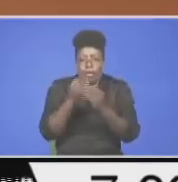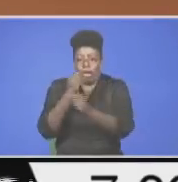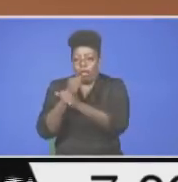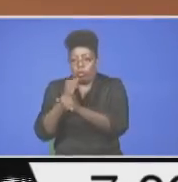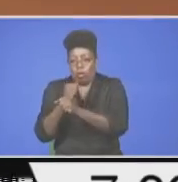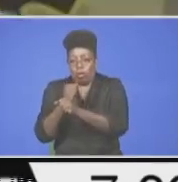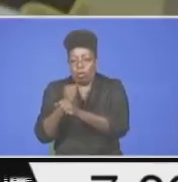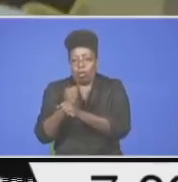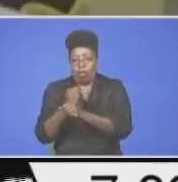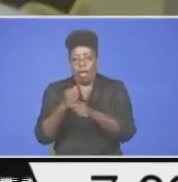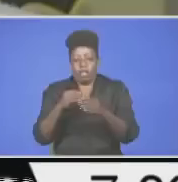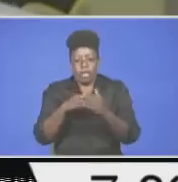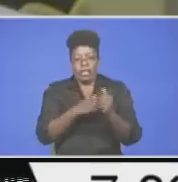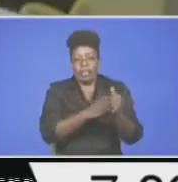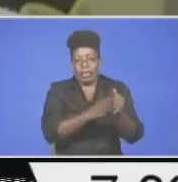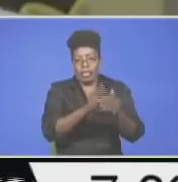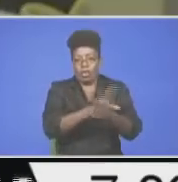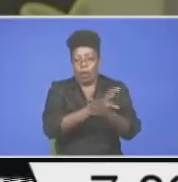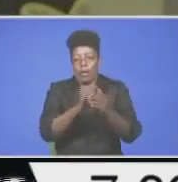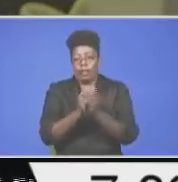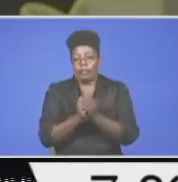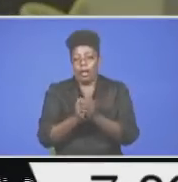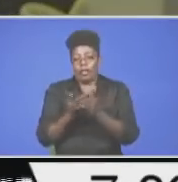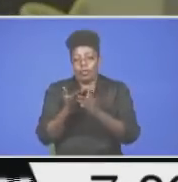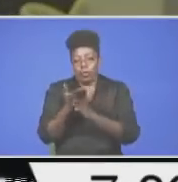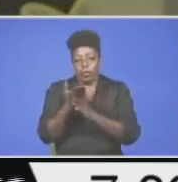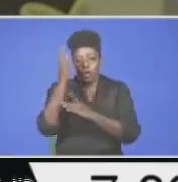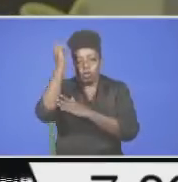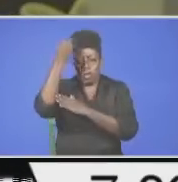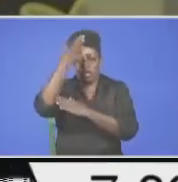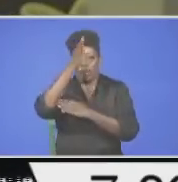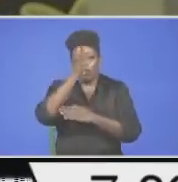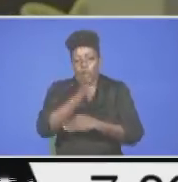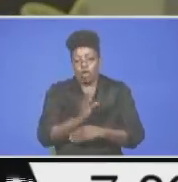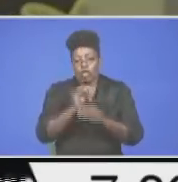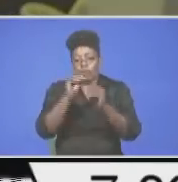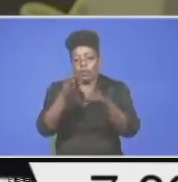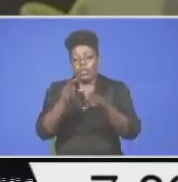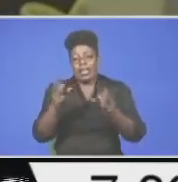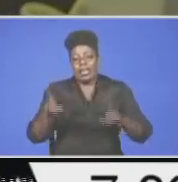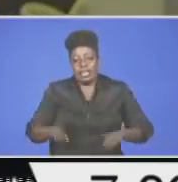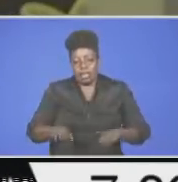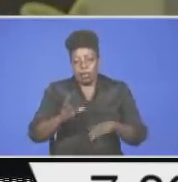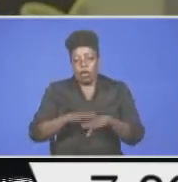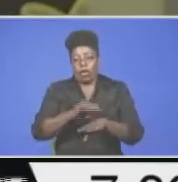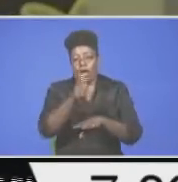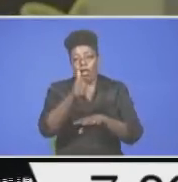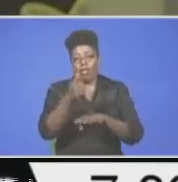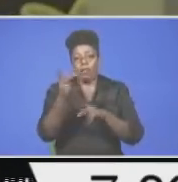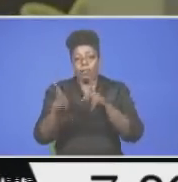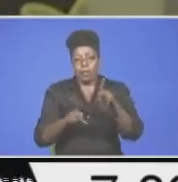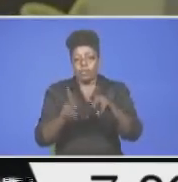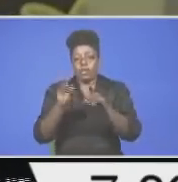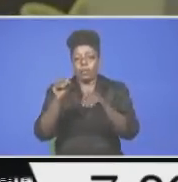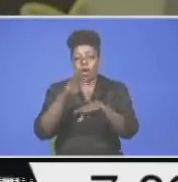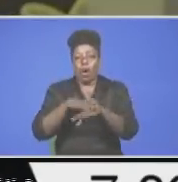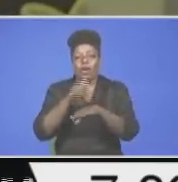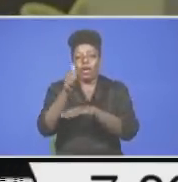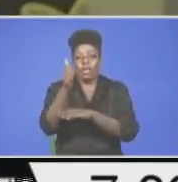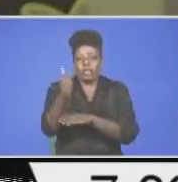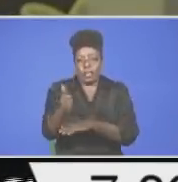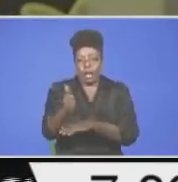many choirs? The grace of God, I think the discipline that she imposed on other people, she imposed on herself, and